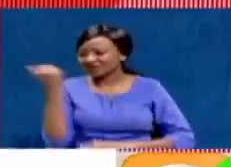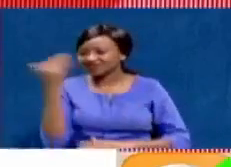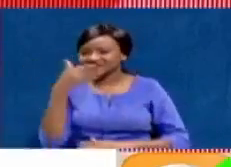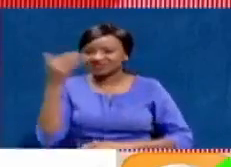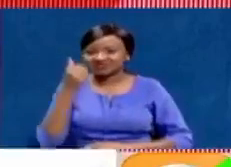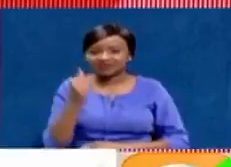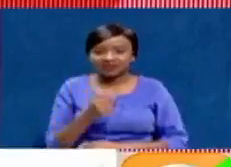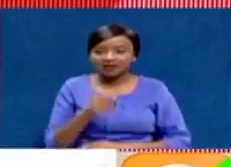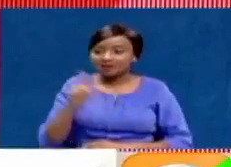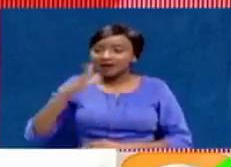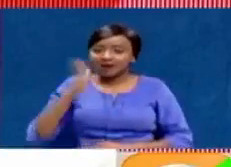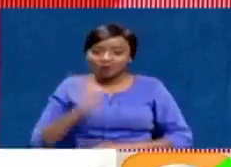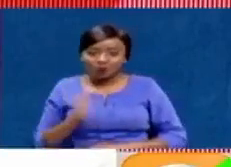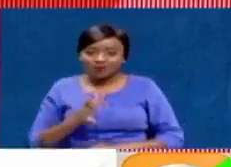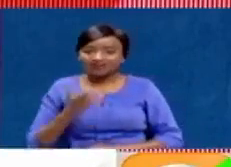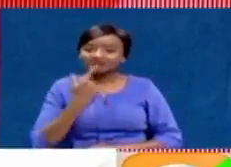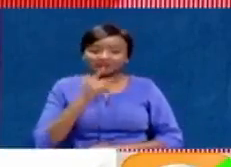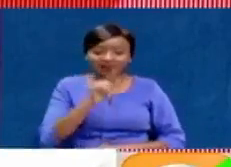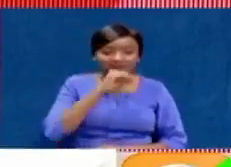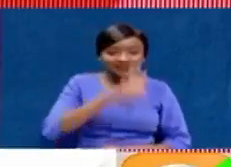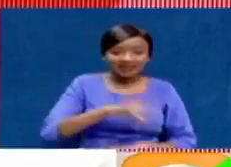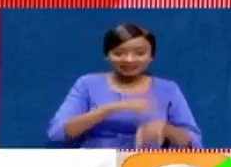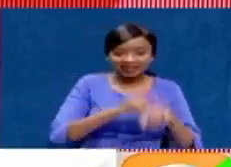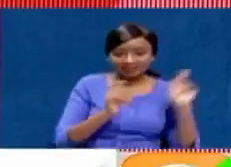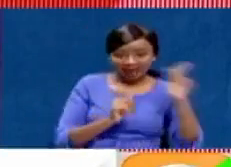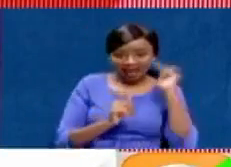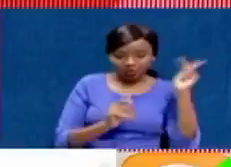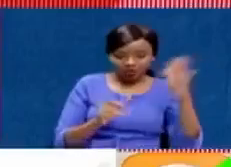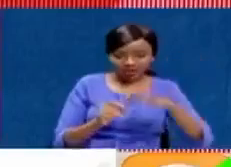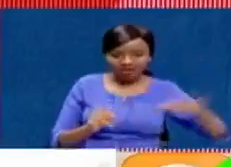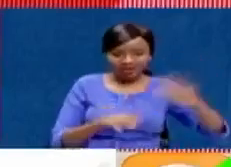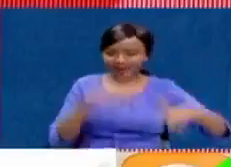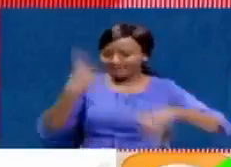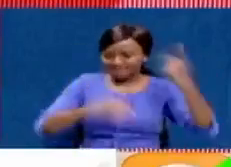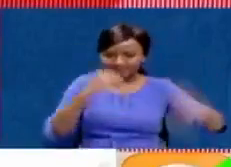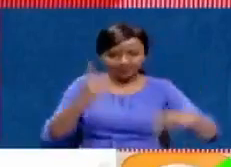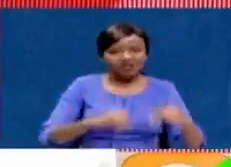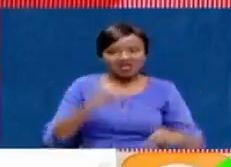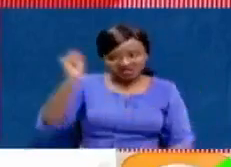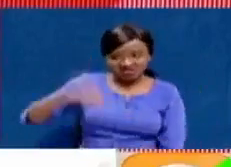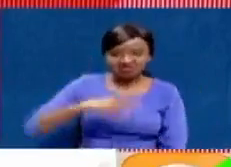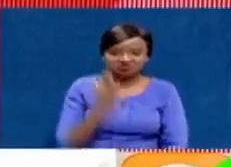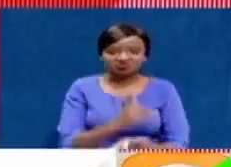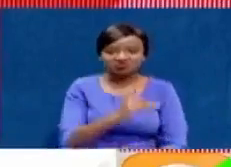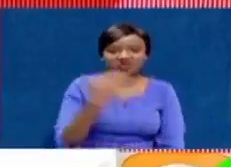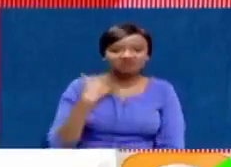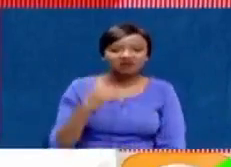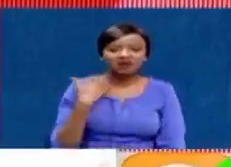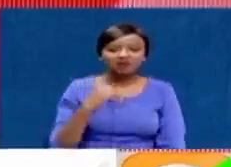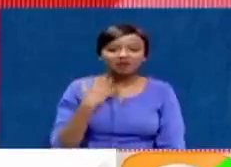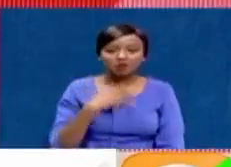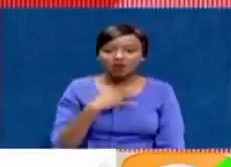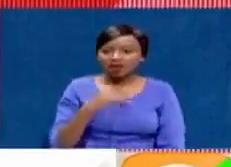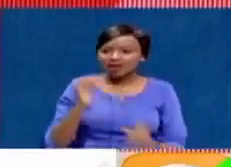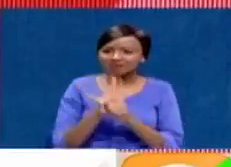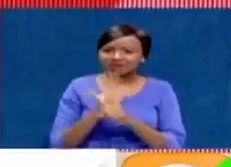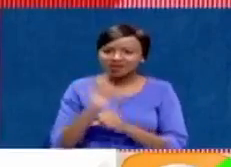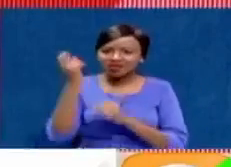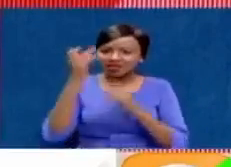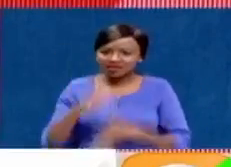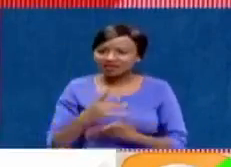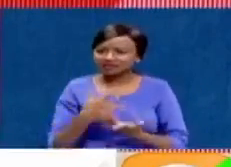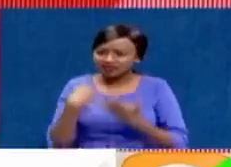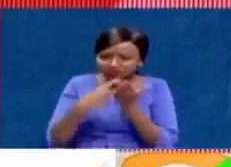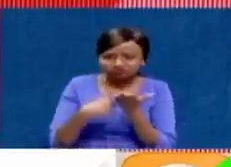was lynched by a mob in Kayole on Tuesday evening, was indeed a criminal, has caused quite a stir and heated debate amongst Kenyans.